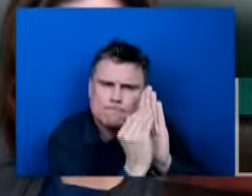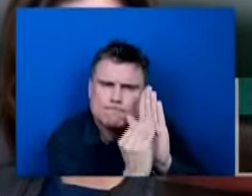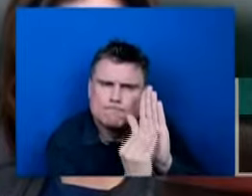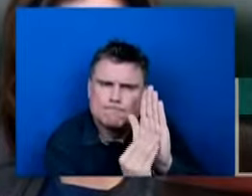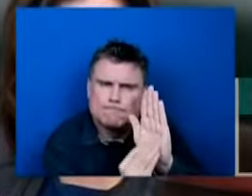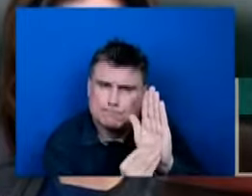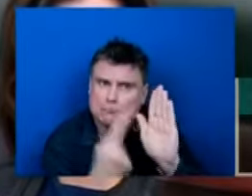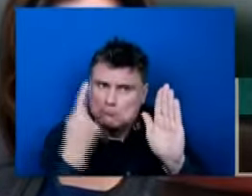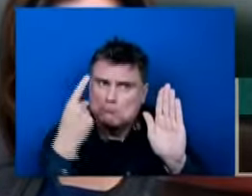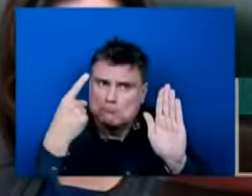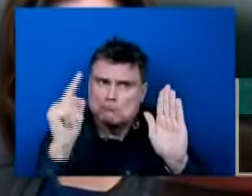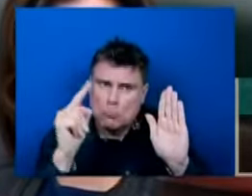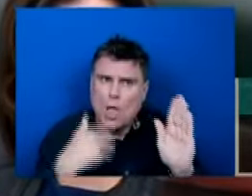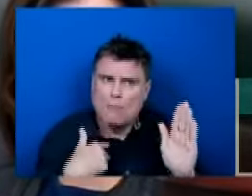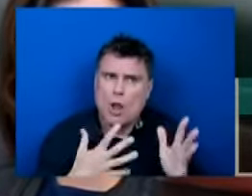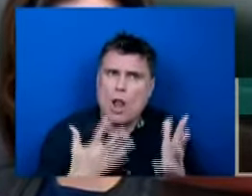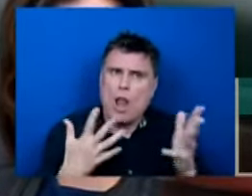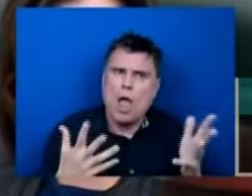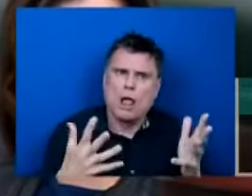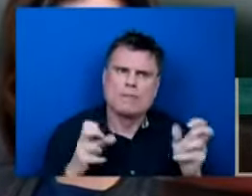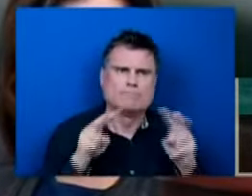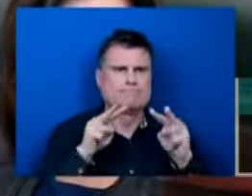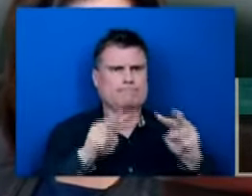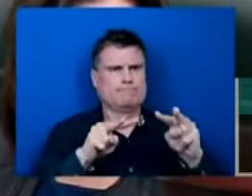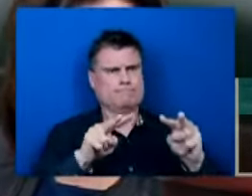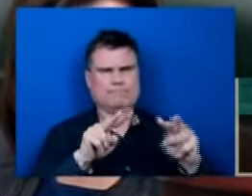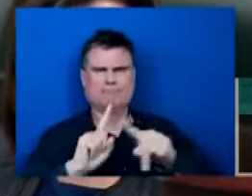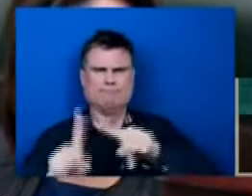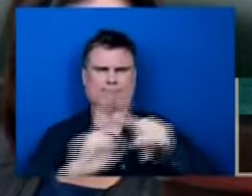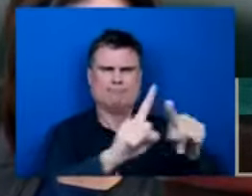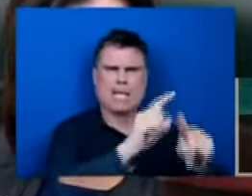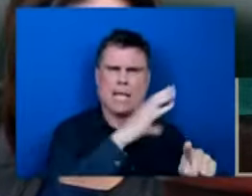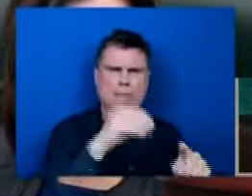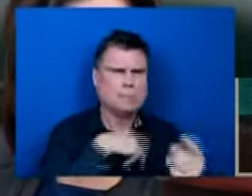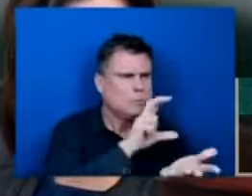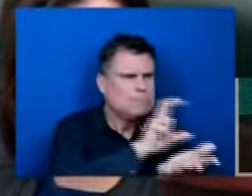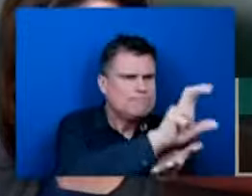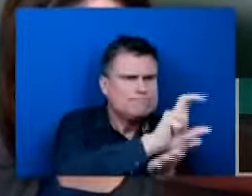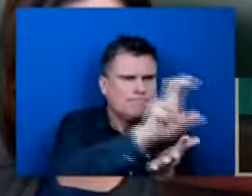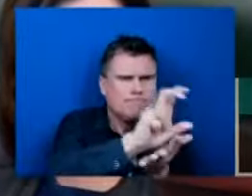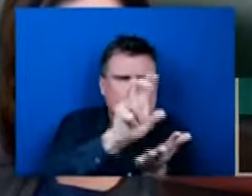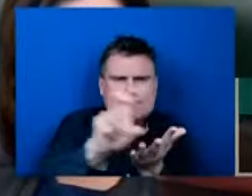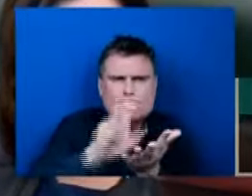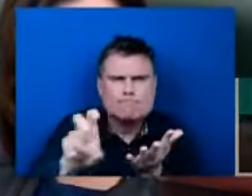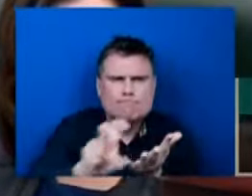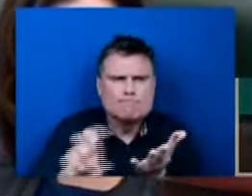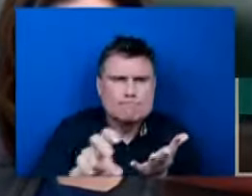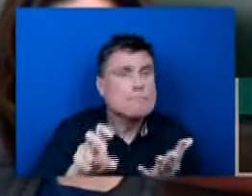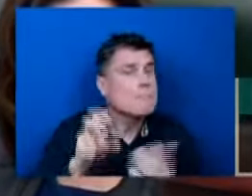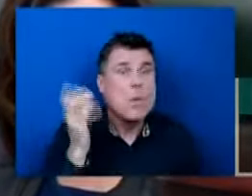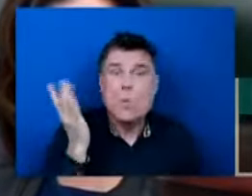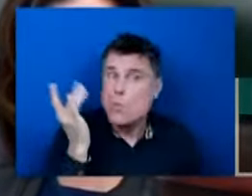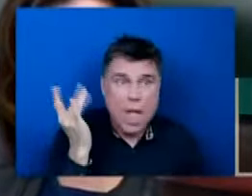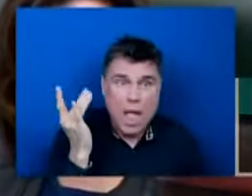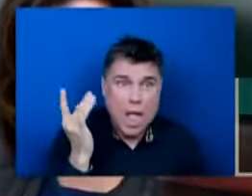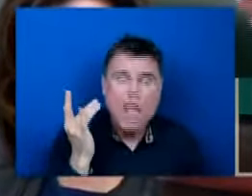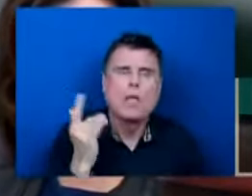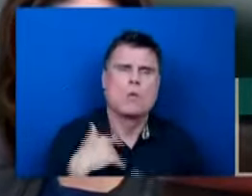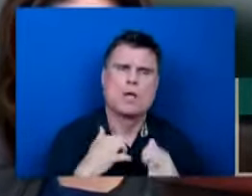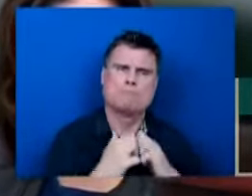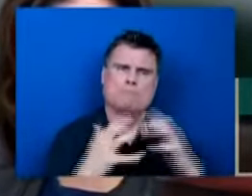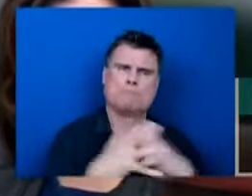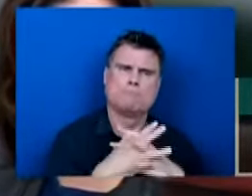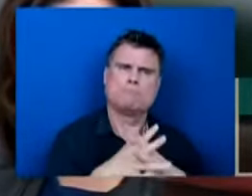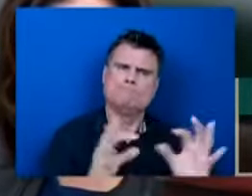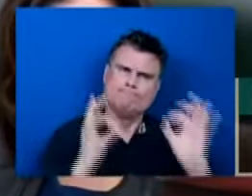in Alberta because we've created, by a wide margin, the best environment for investment in the nation. In fact,